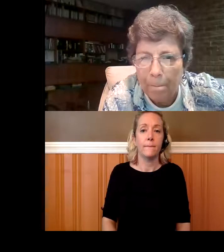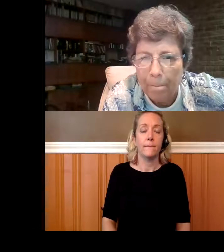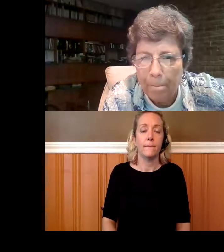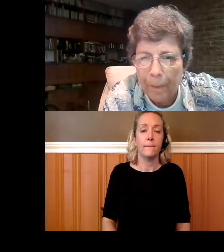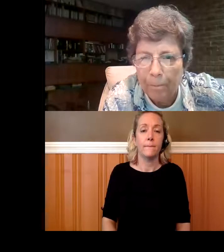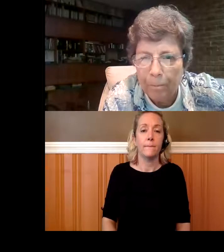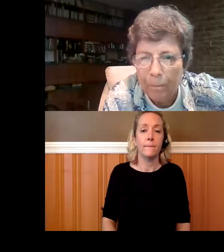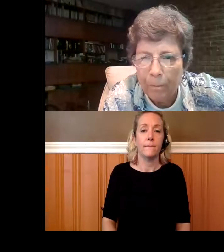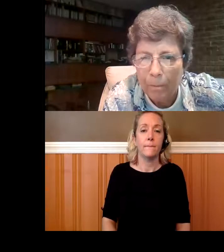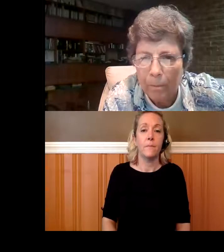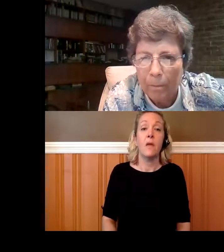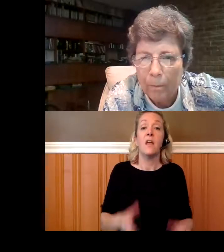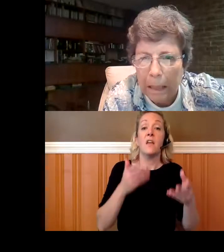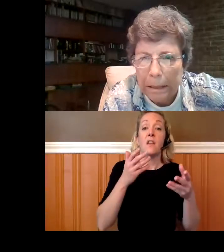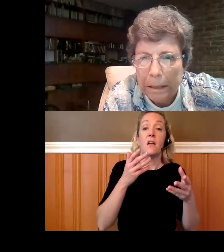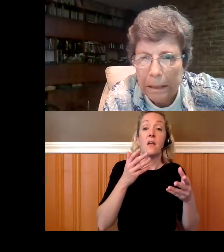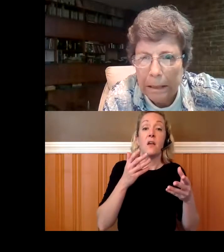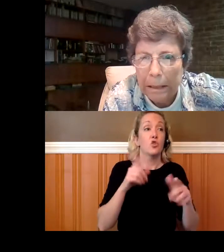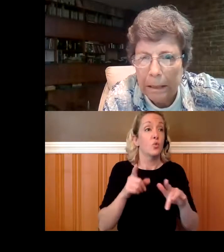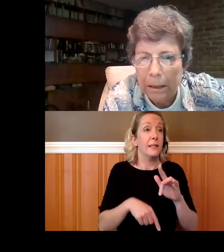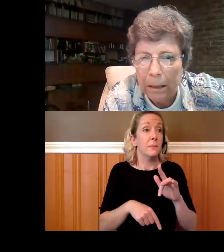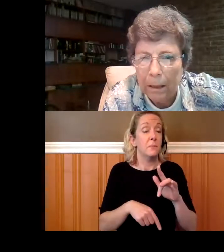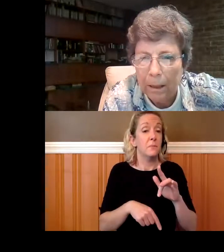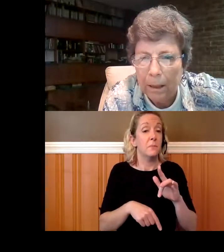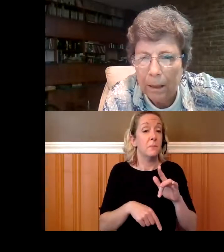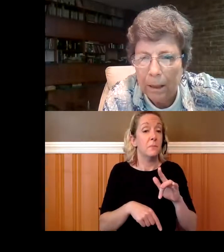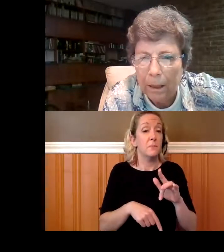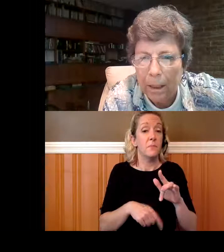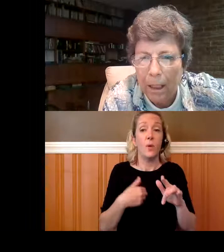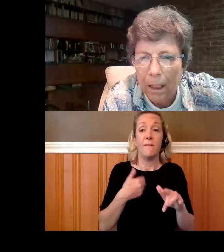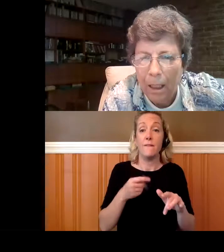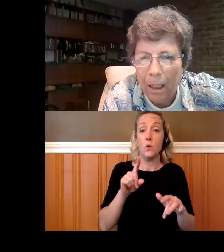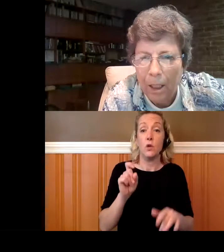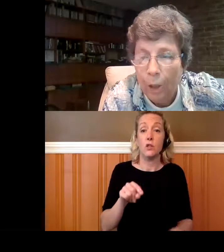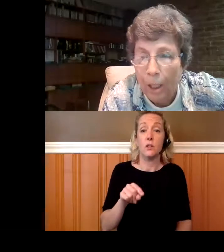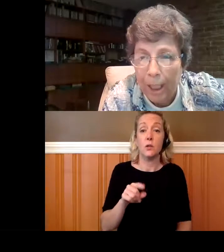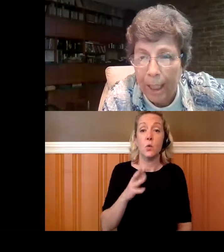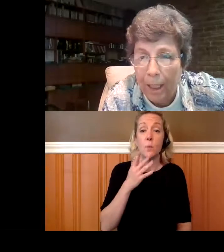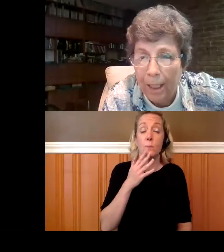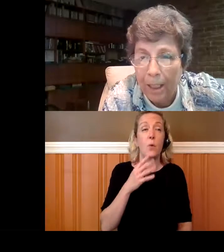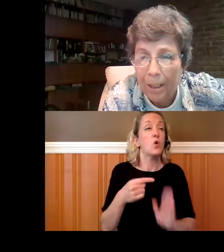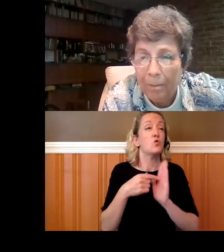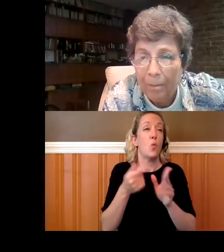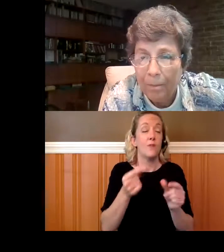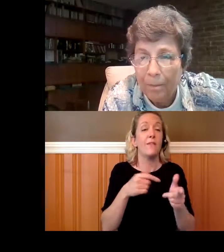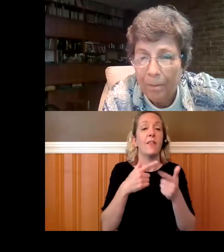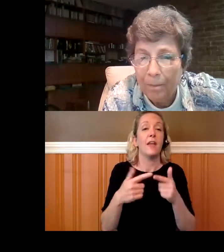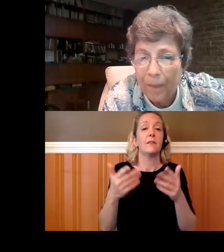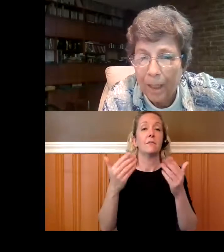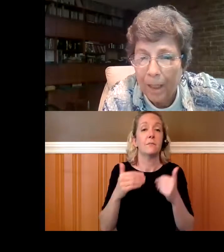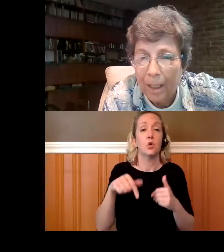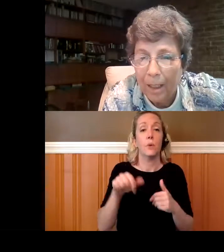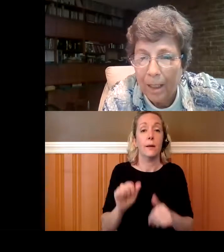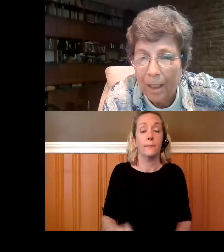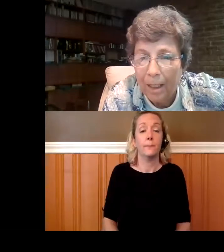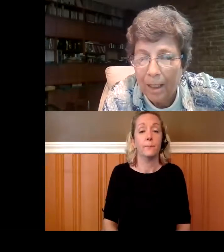questions in the chat box. Should we just skip this? It's up to you. I mean, or We'll just show it real quick and then we'll have questions. Okay. Jack is